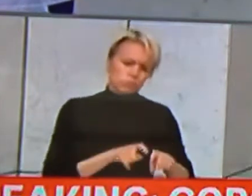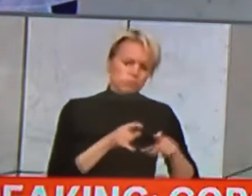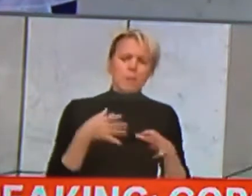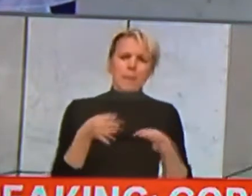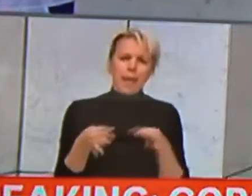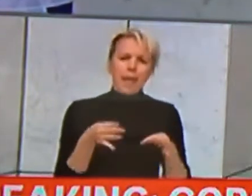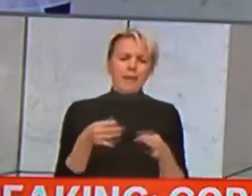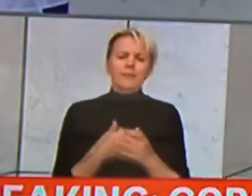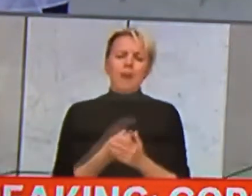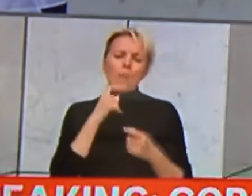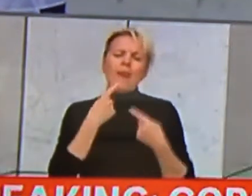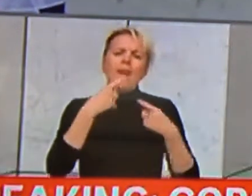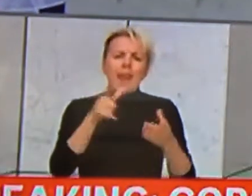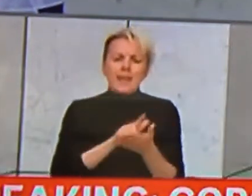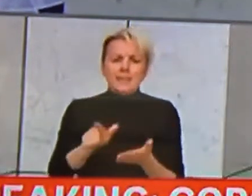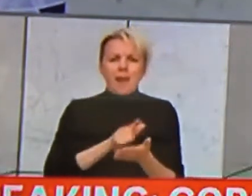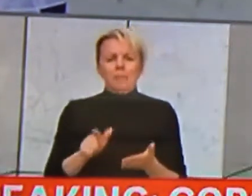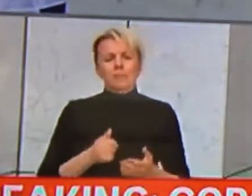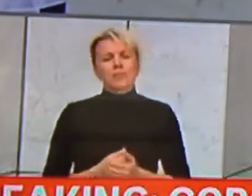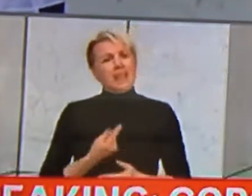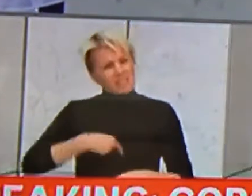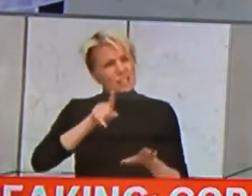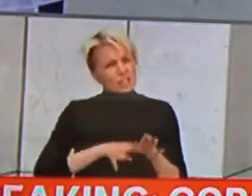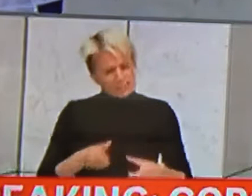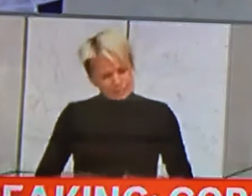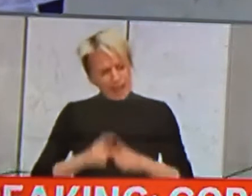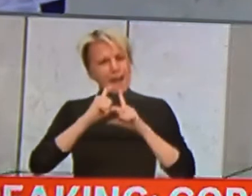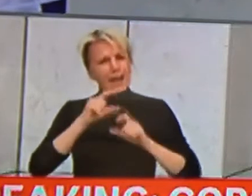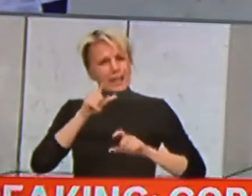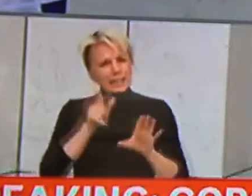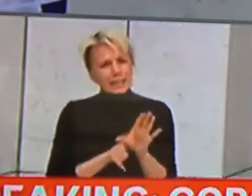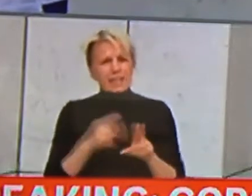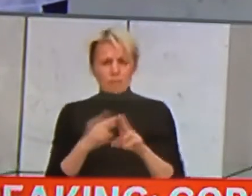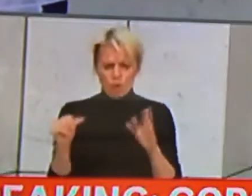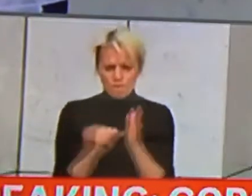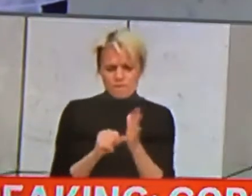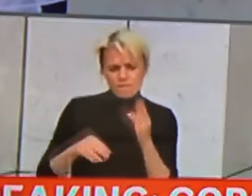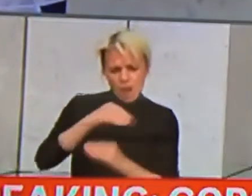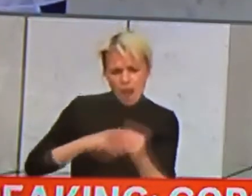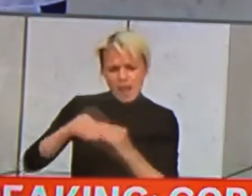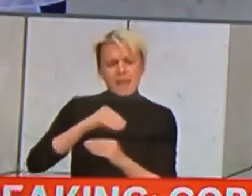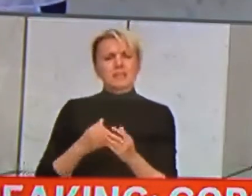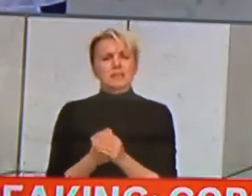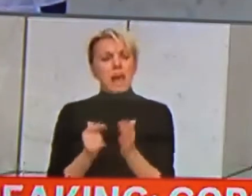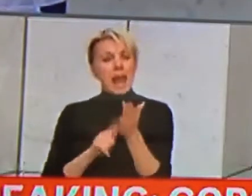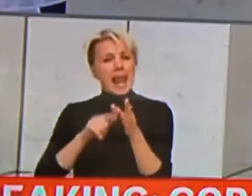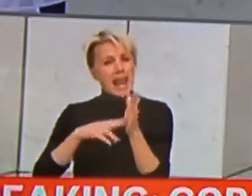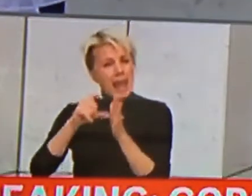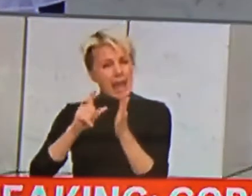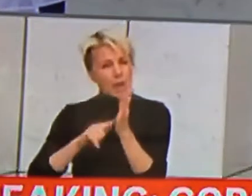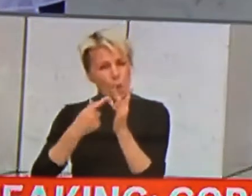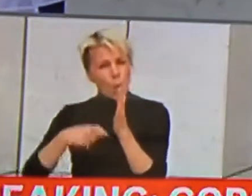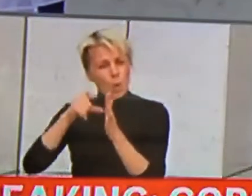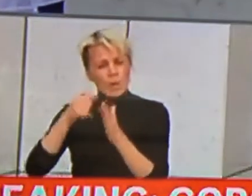be a burden for everyone to share, and that will include the business as well. There will be landlords who will suffer.